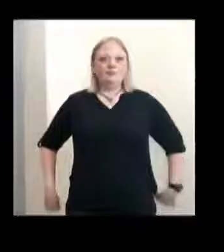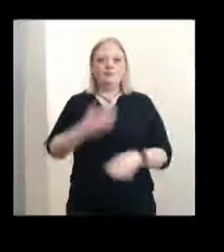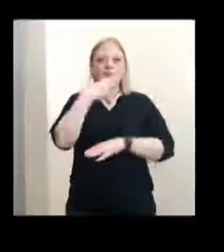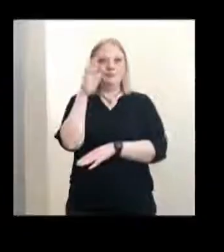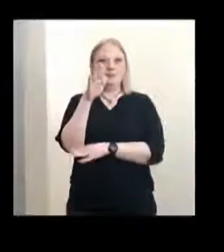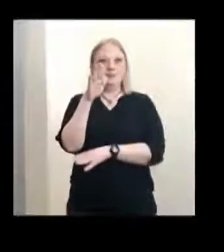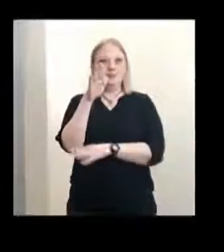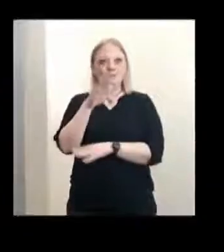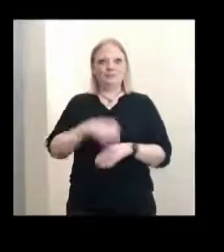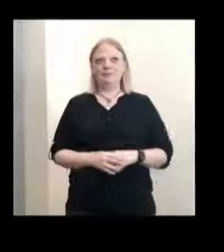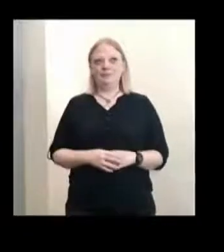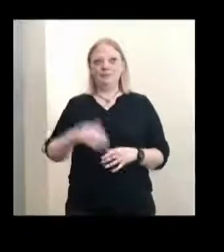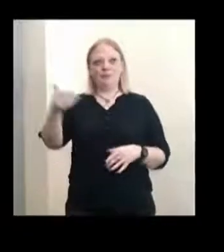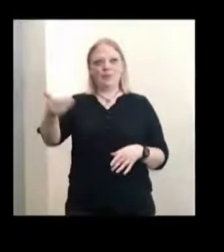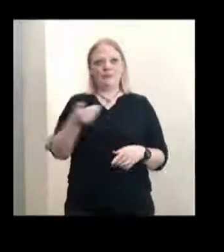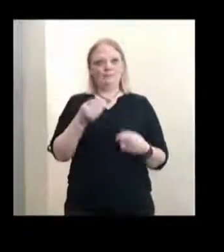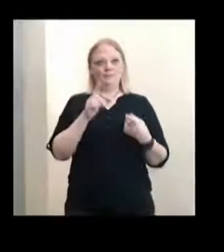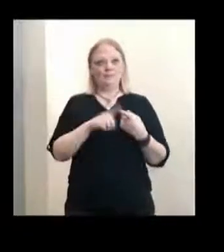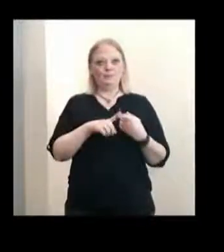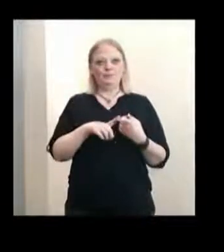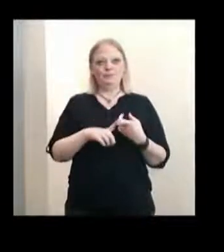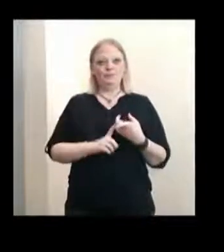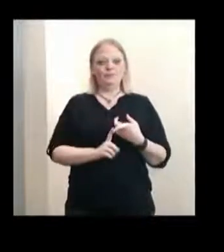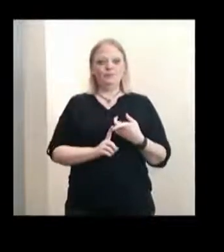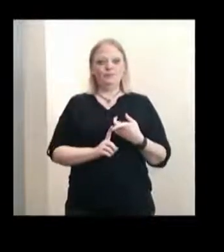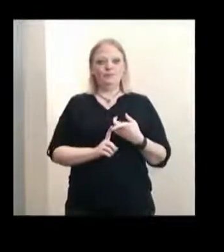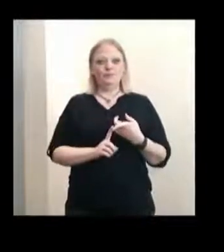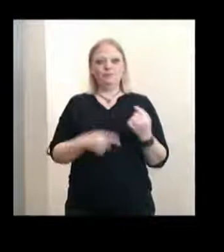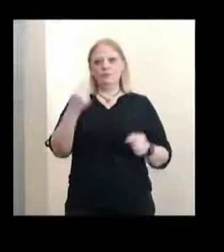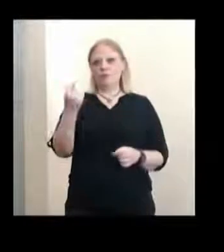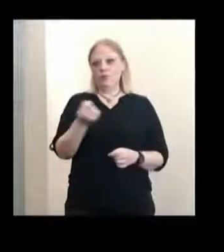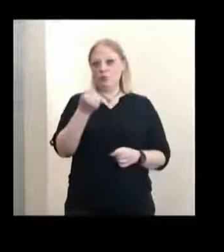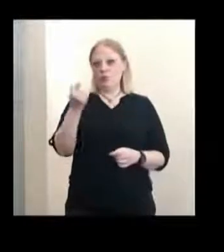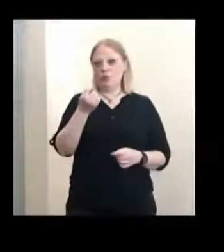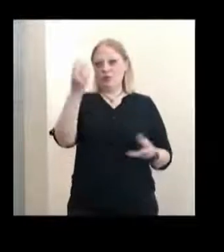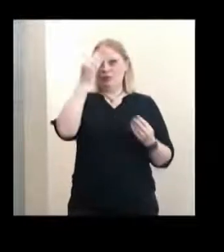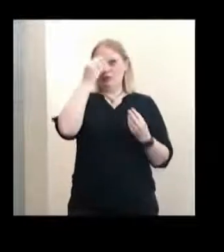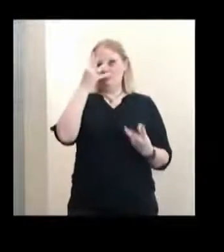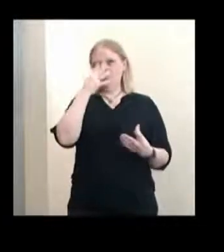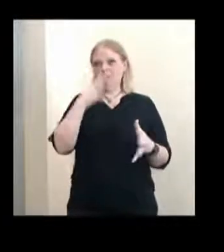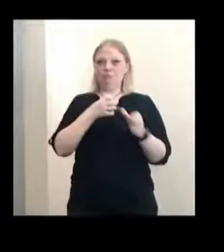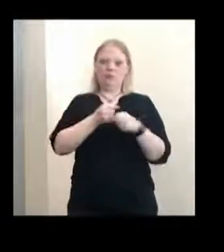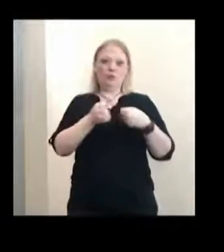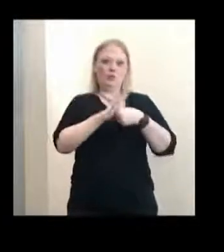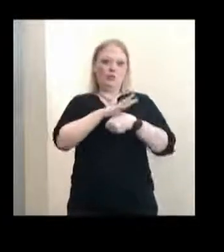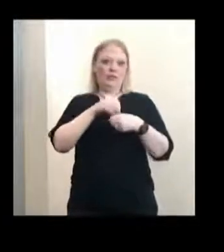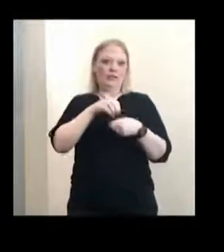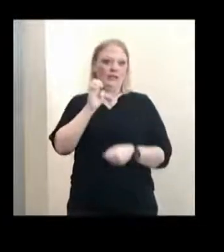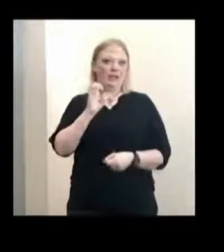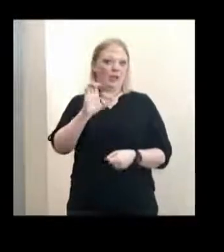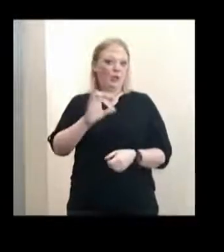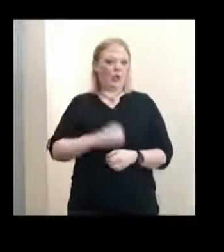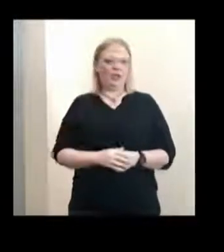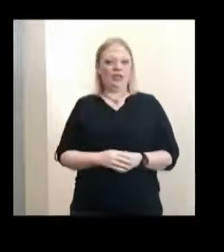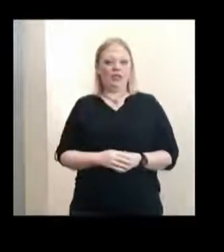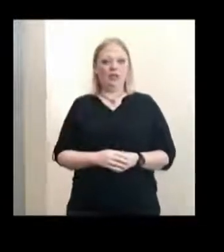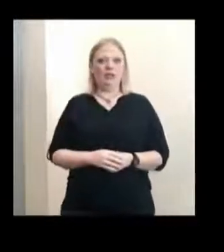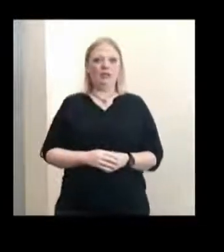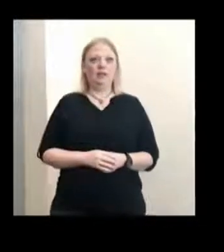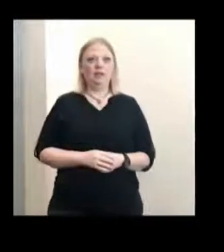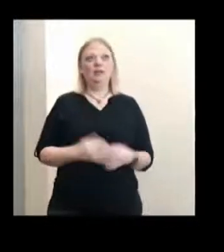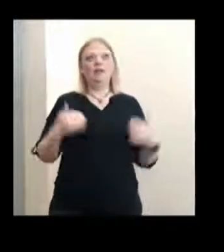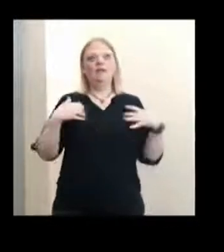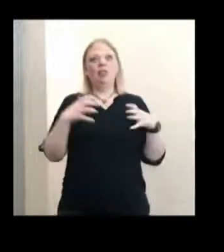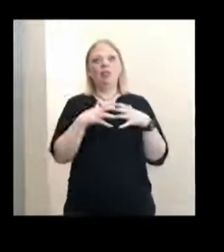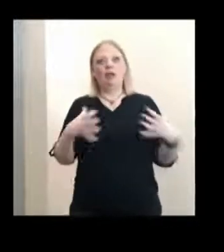Good afternoon. Welcome to our Tuesday update on COVID-19 in Erie County. We have a lot of